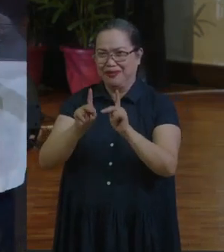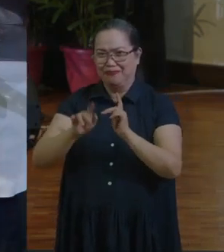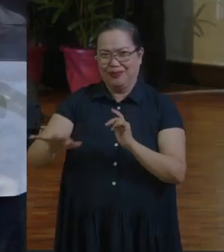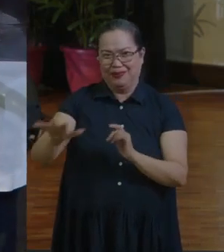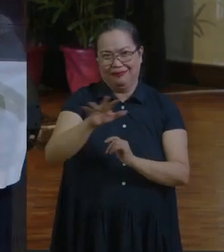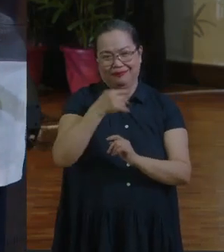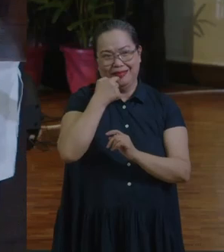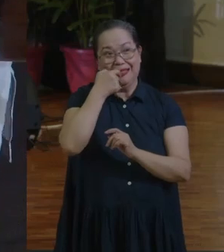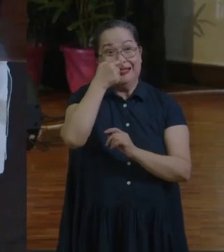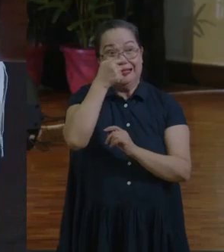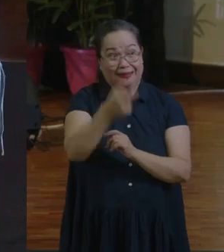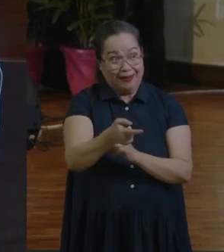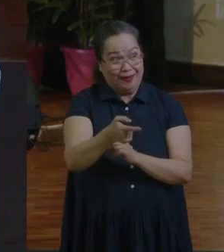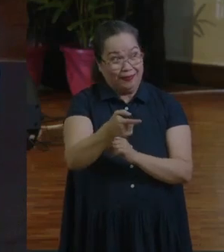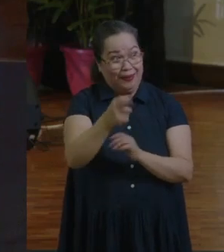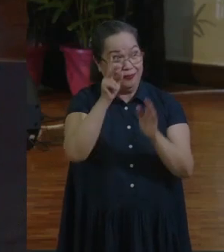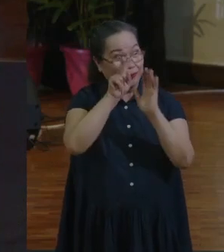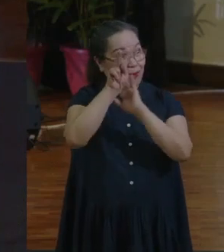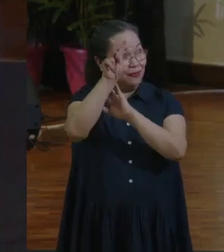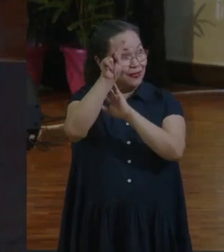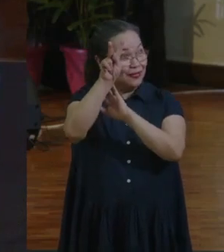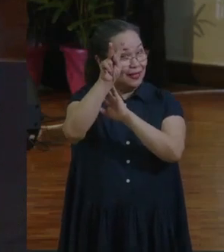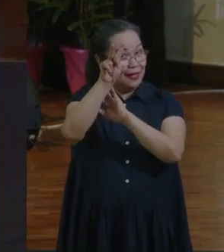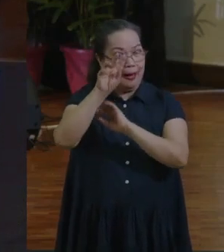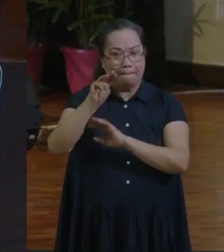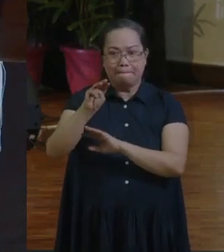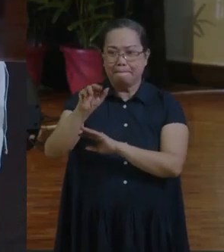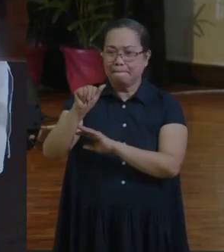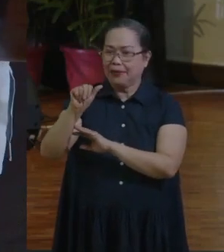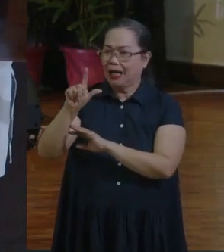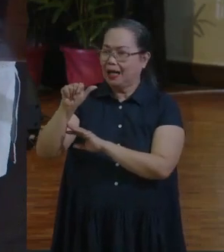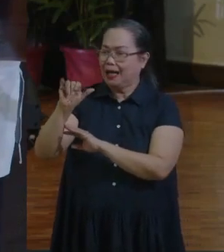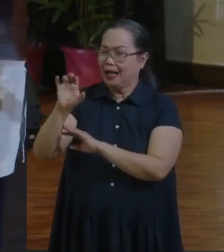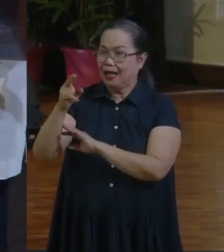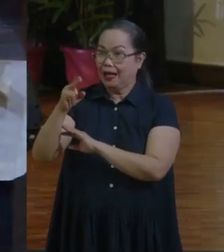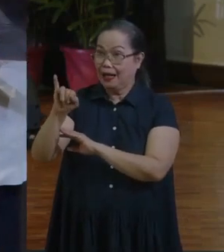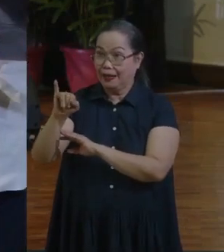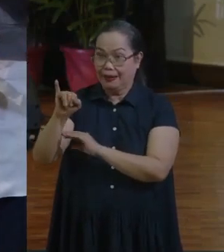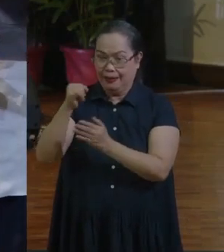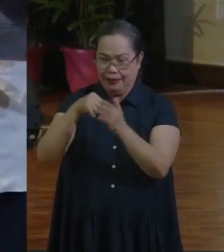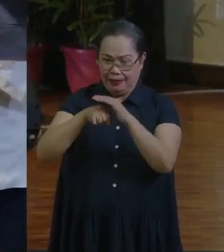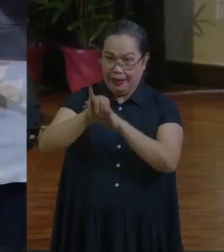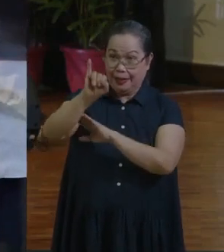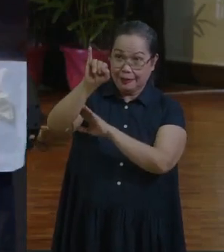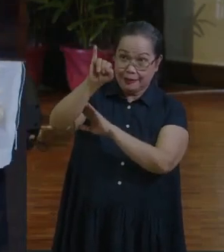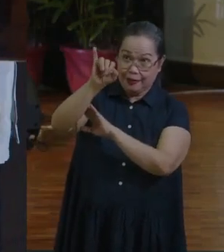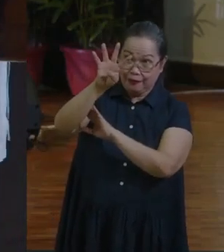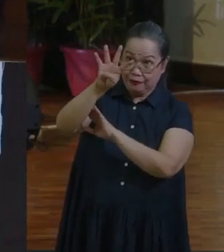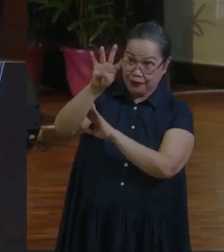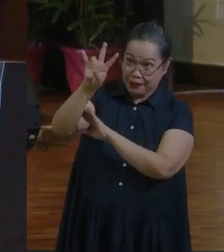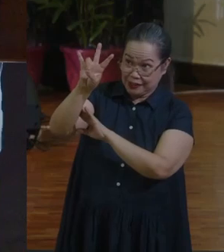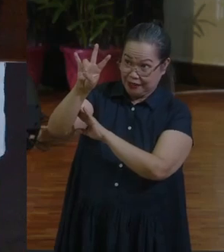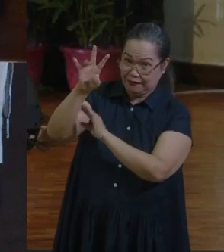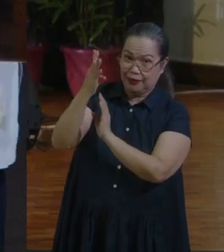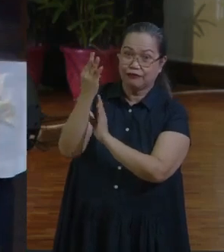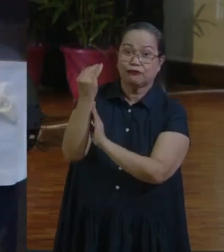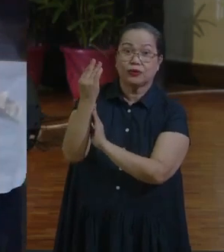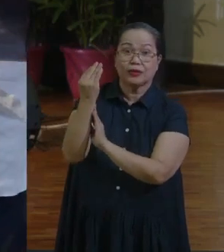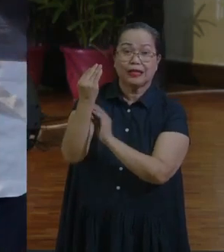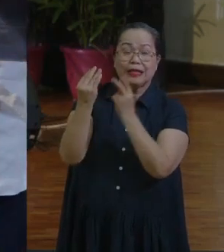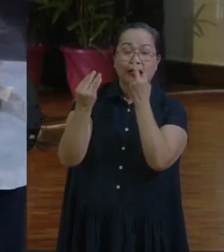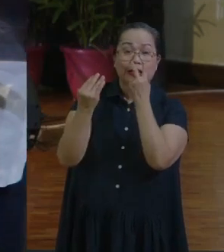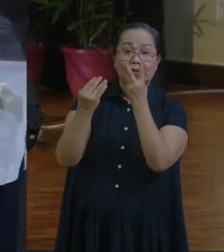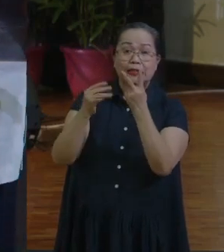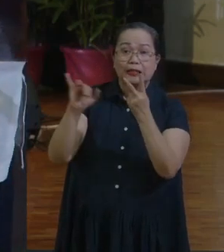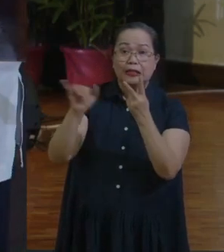po ang sinasabi ng propesiya ni Malachi. Sa Isaiah 47:14, "Behold, they are